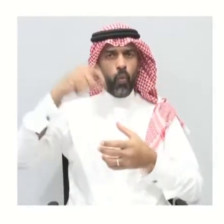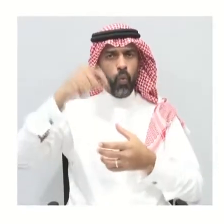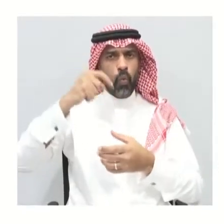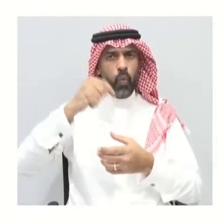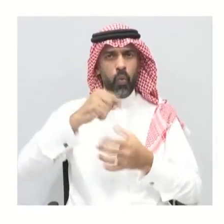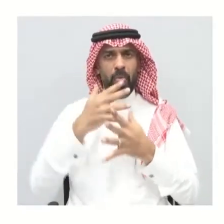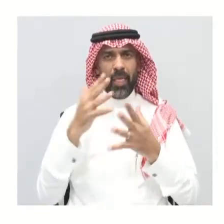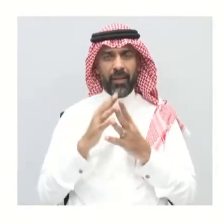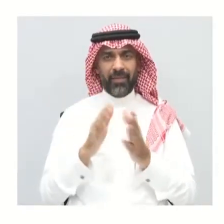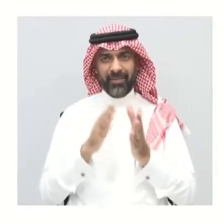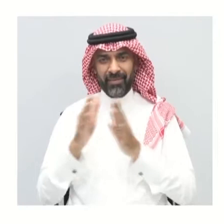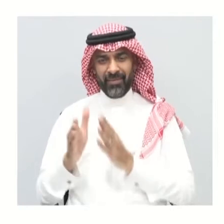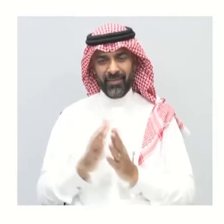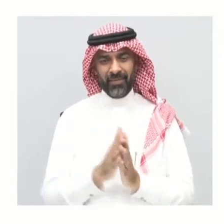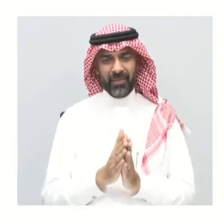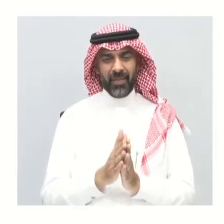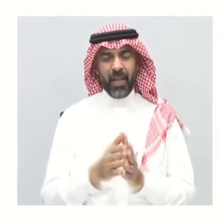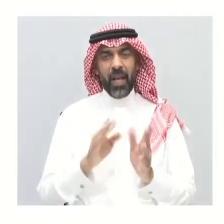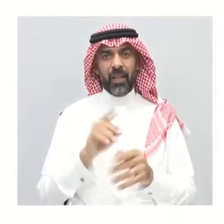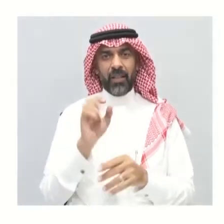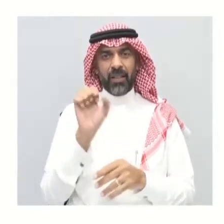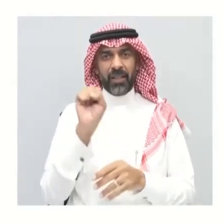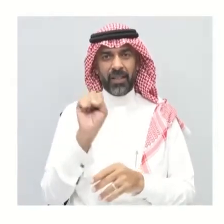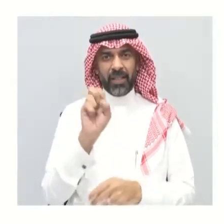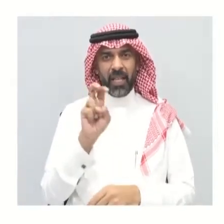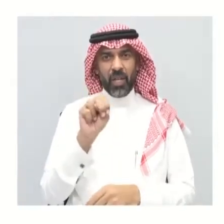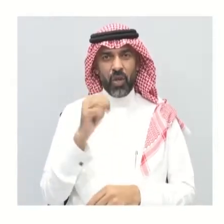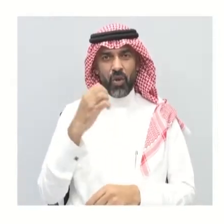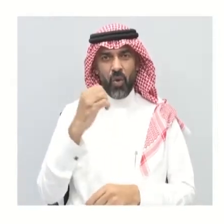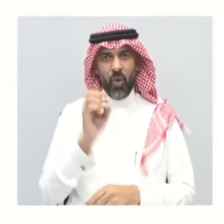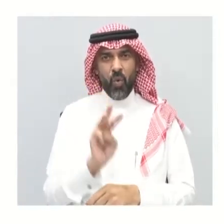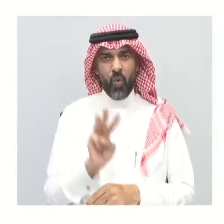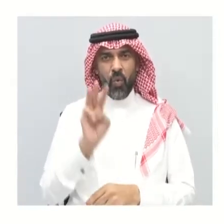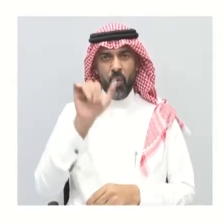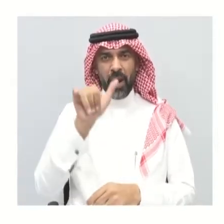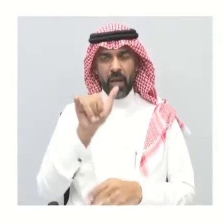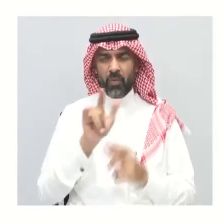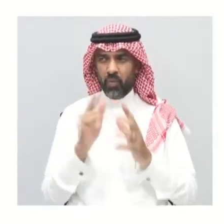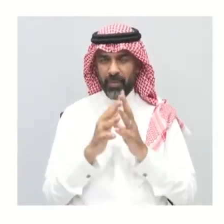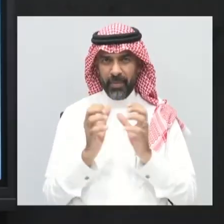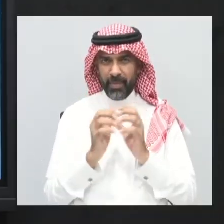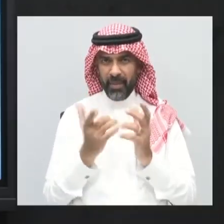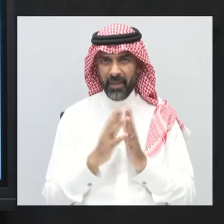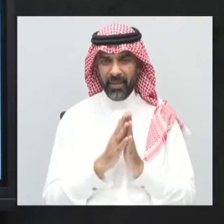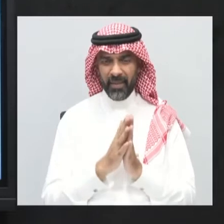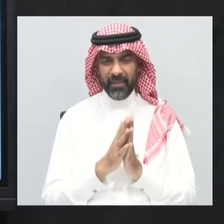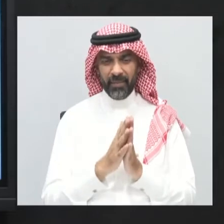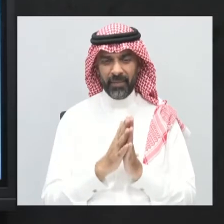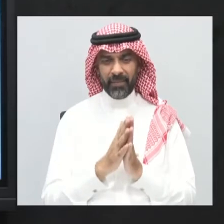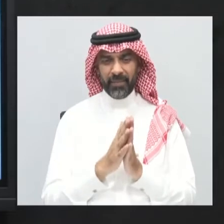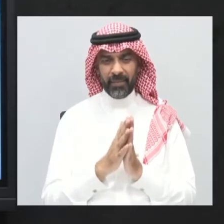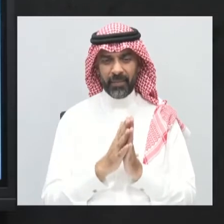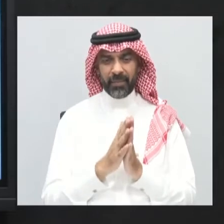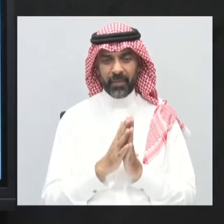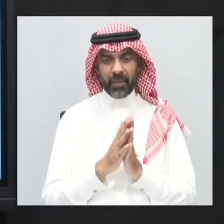Okay? Also, there's snowy. Now, boys and girls, there is something similar